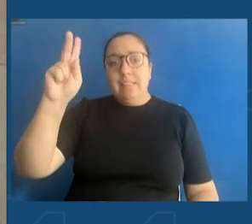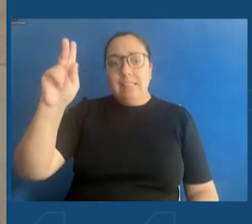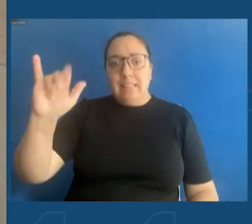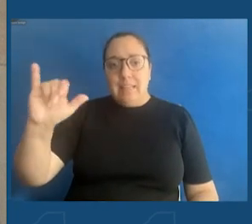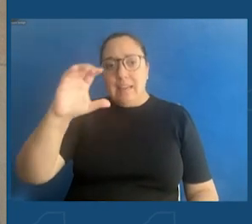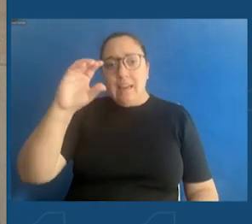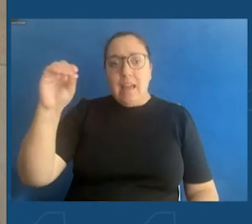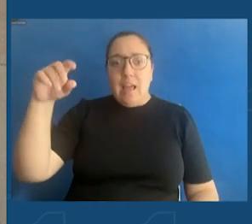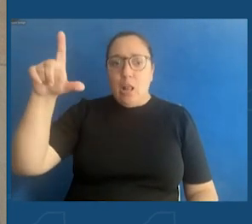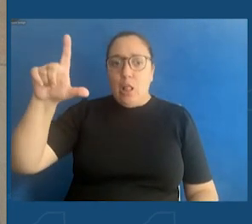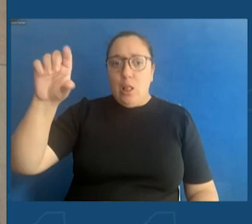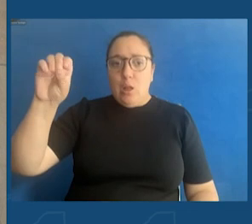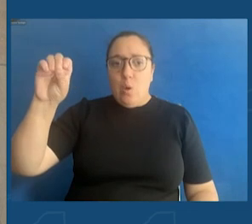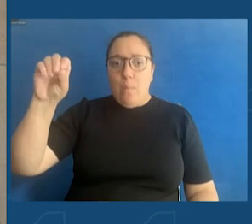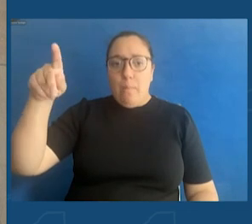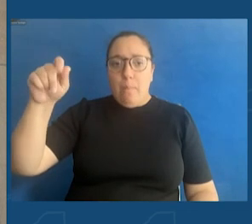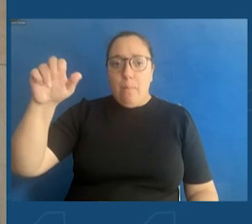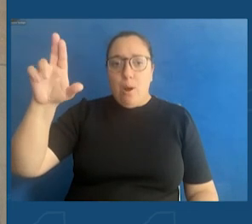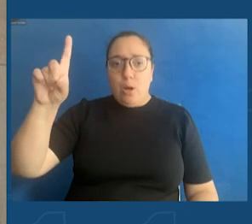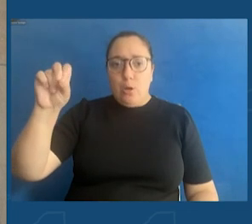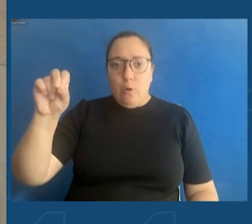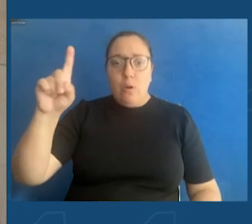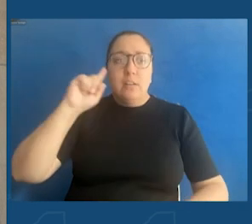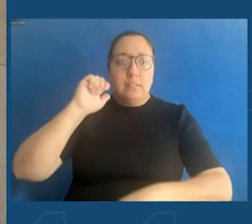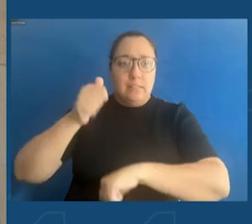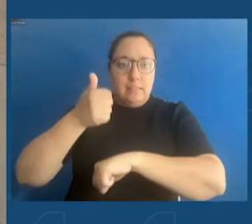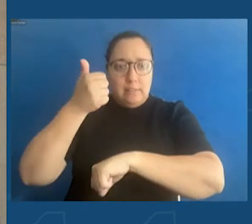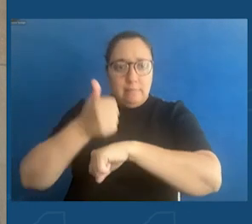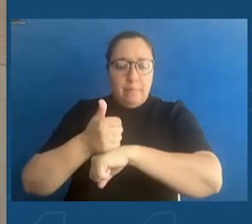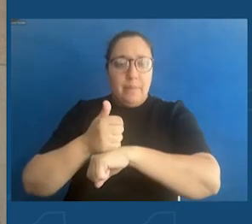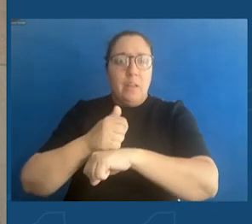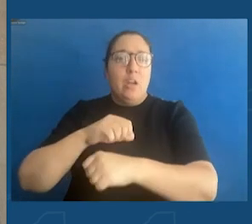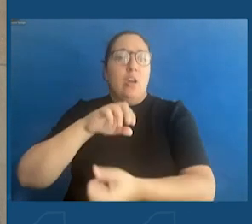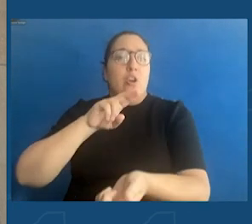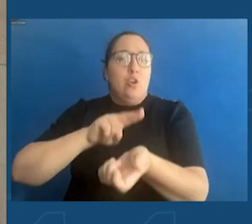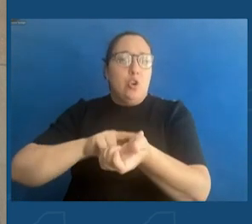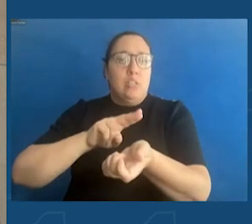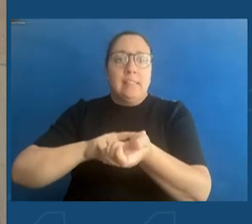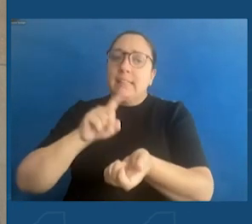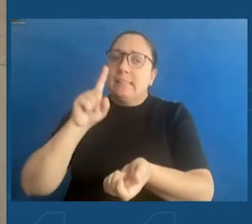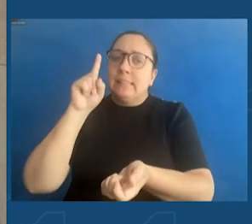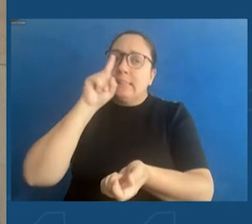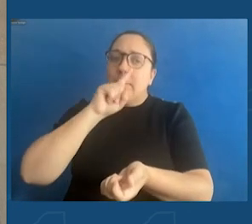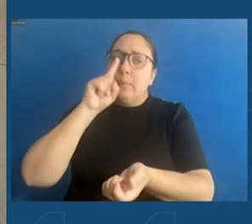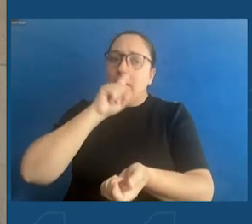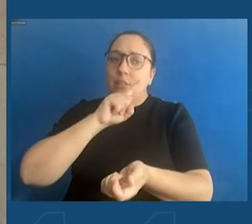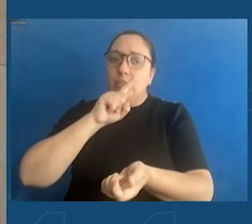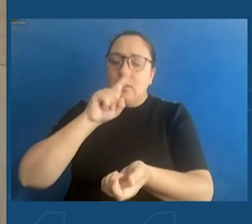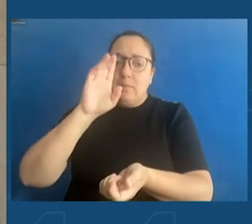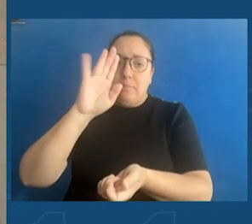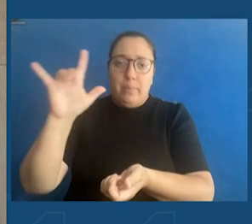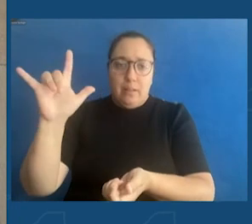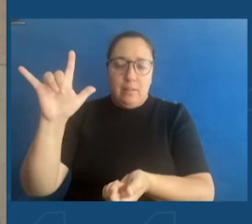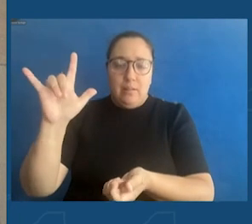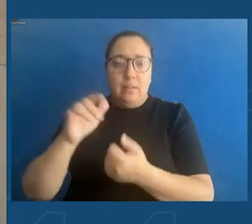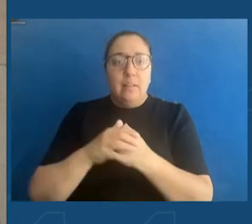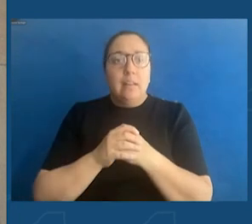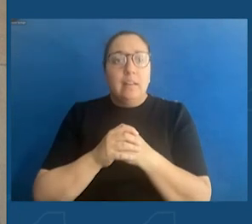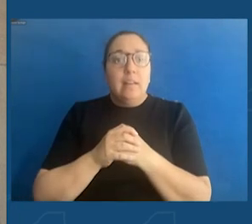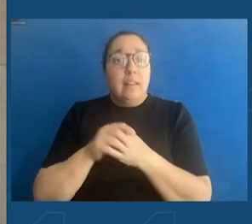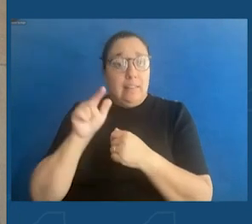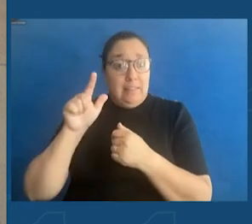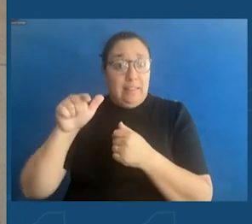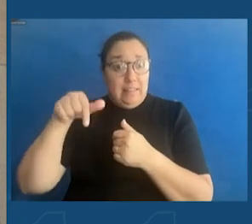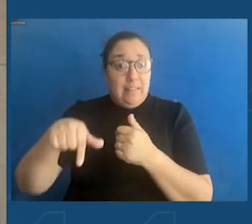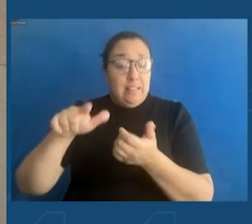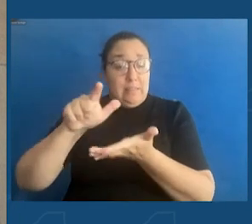State Education Department to draft the nursing simulation legislation. The passage of this historic legislation illustrates